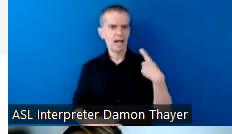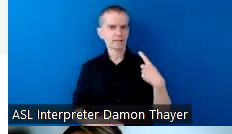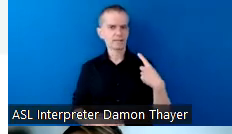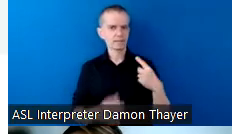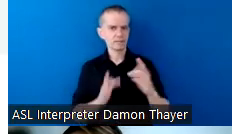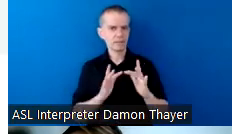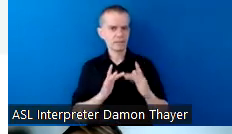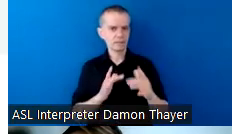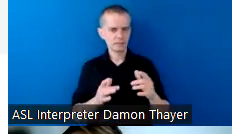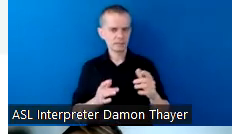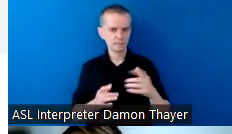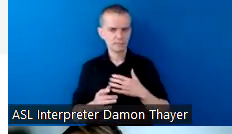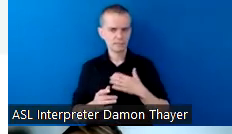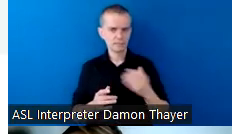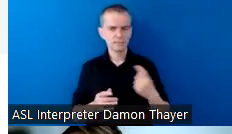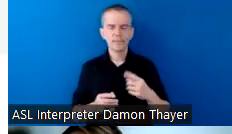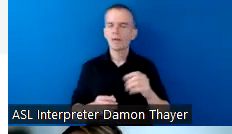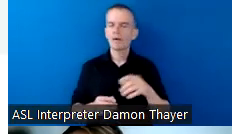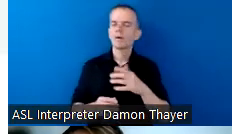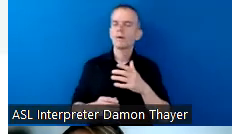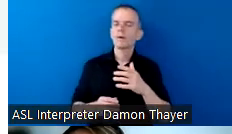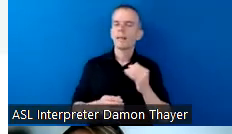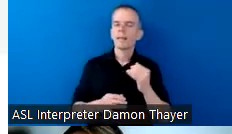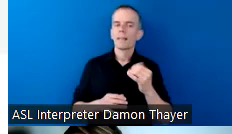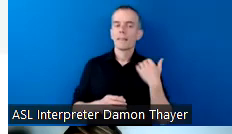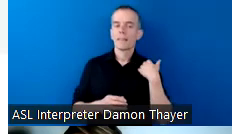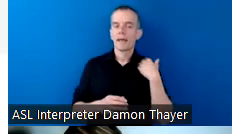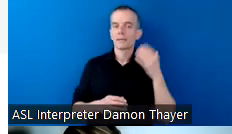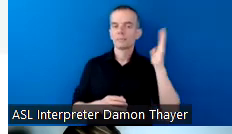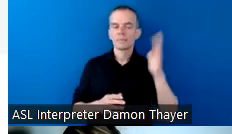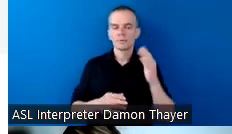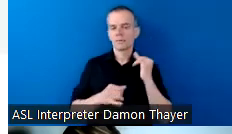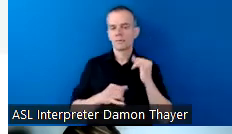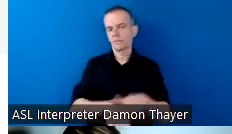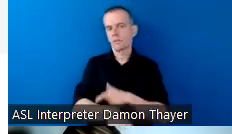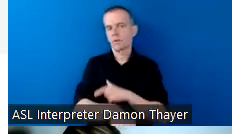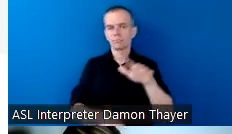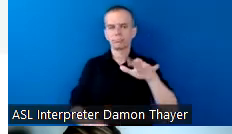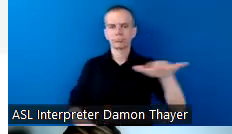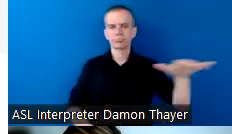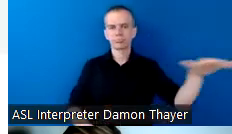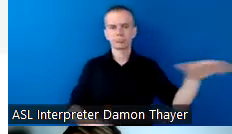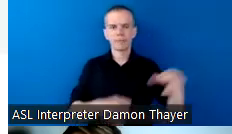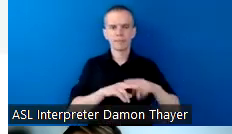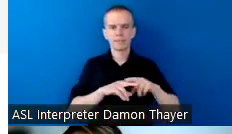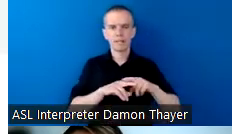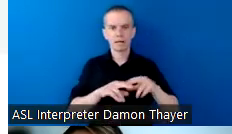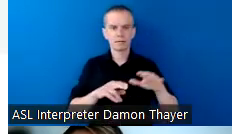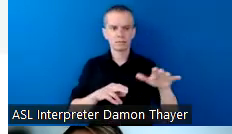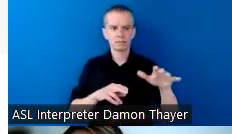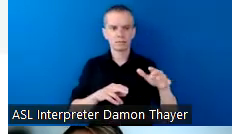information? Not a problem. The last presenter had a long link on the slide before their